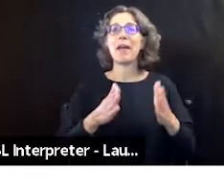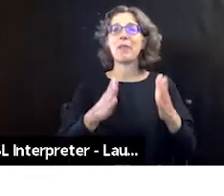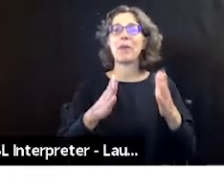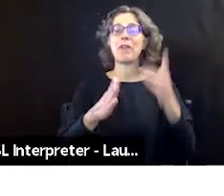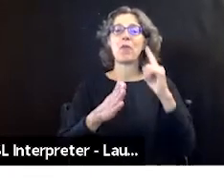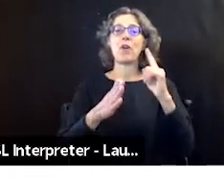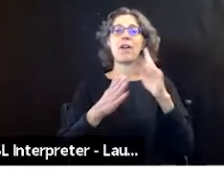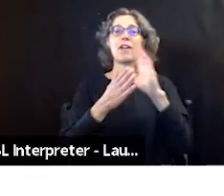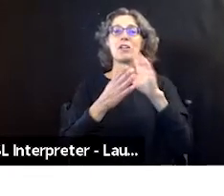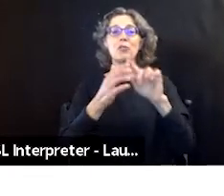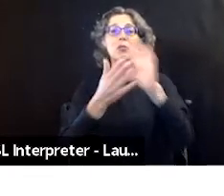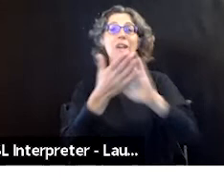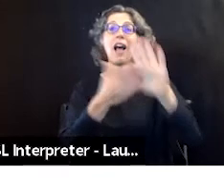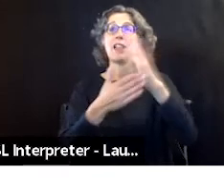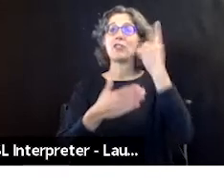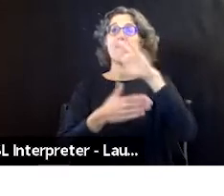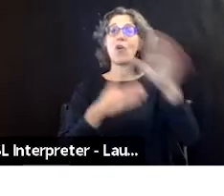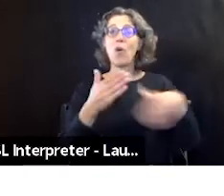students.